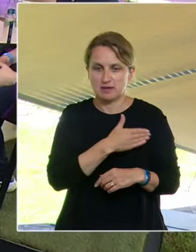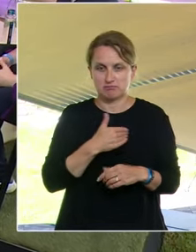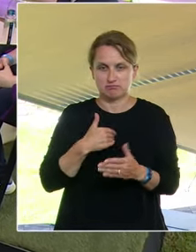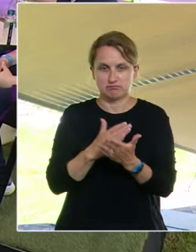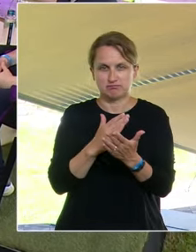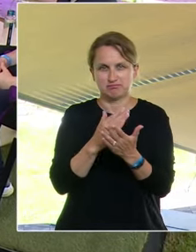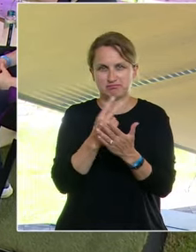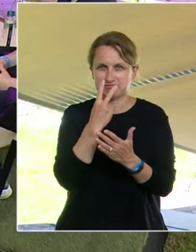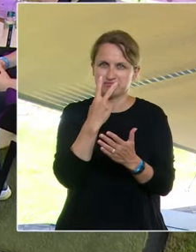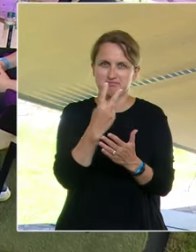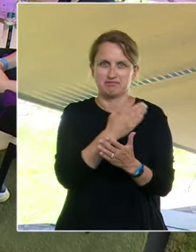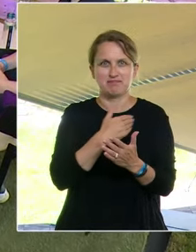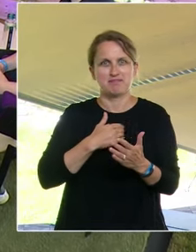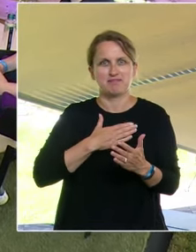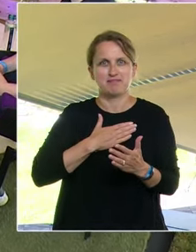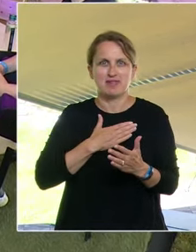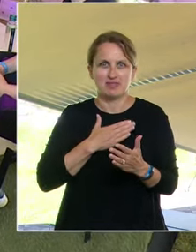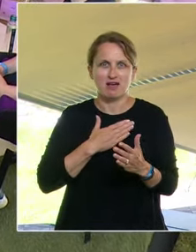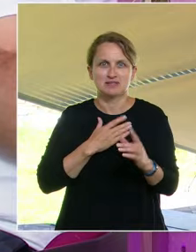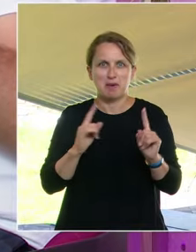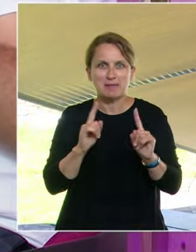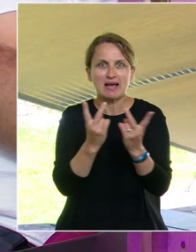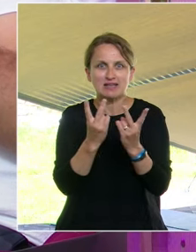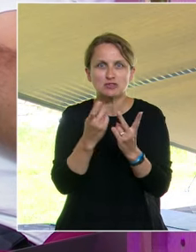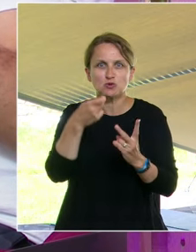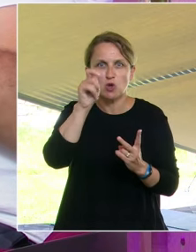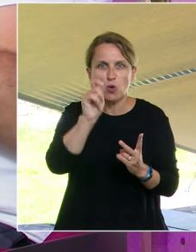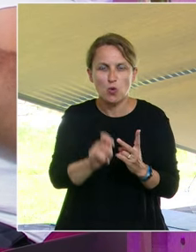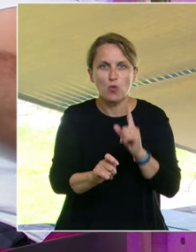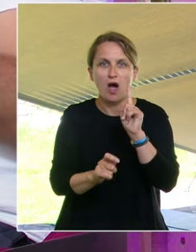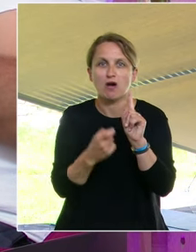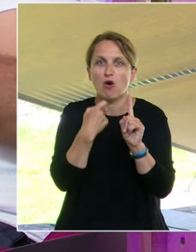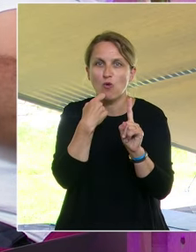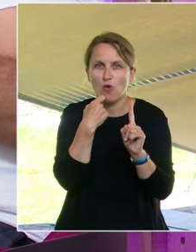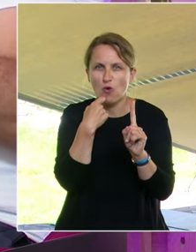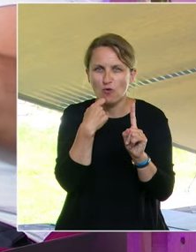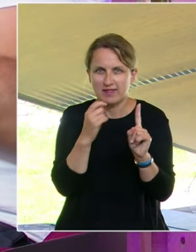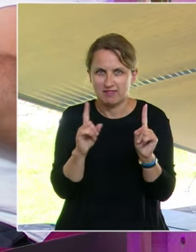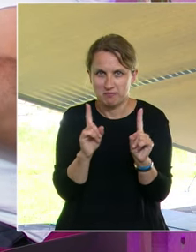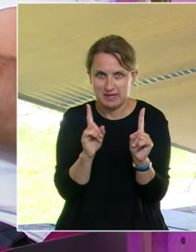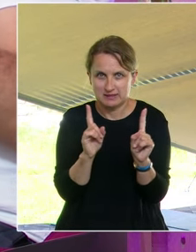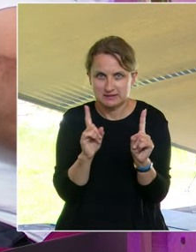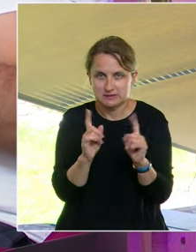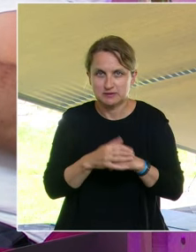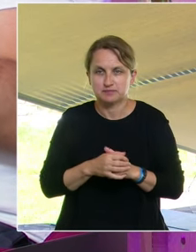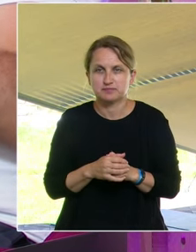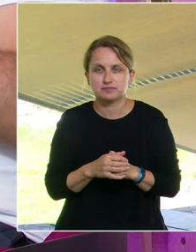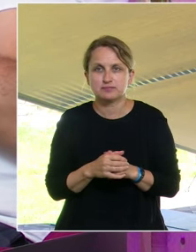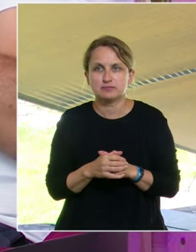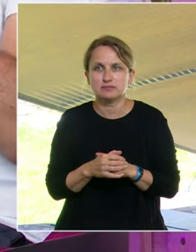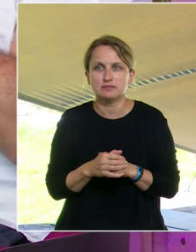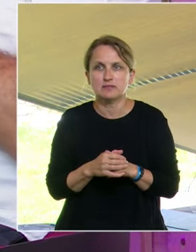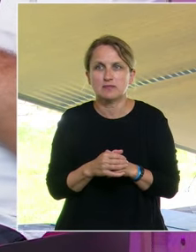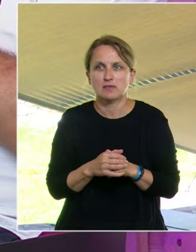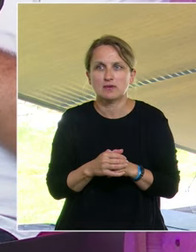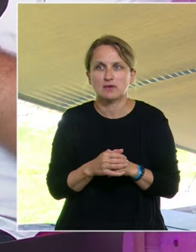into something like that. And I think what is particularly interesting about the, so it's density drop called mutagen, was